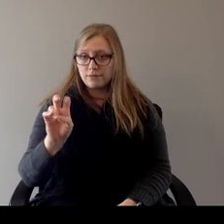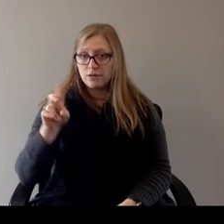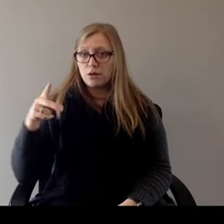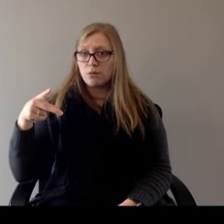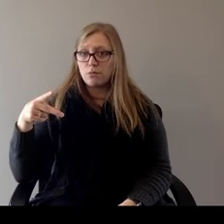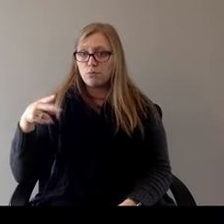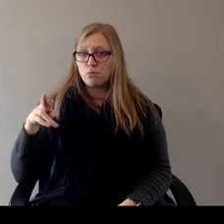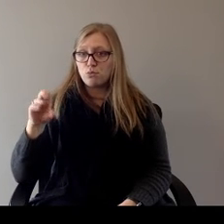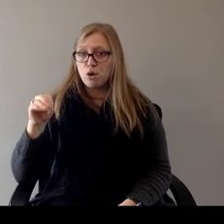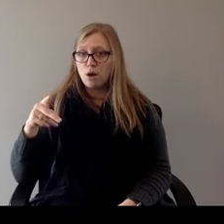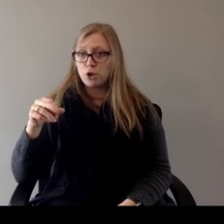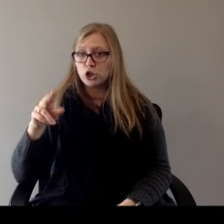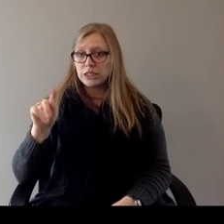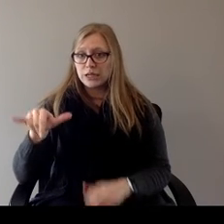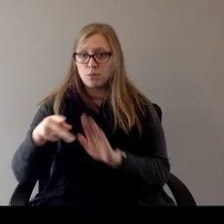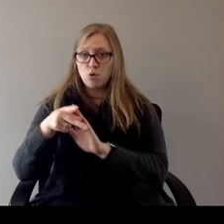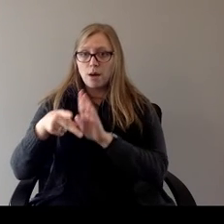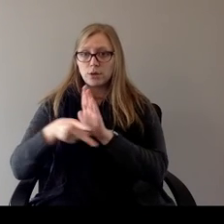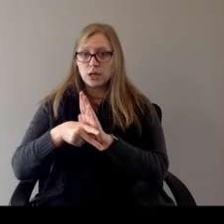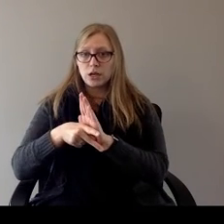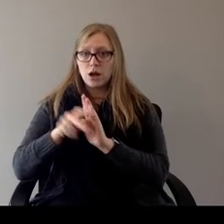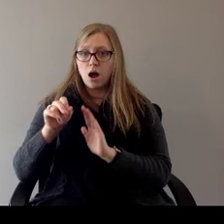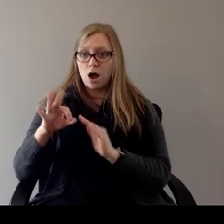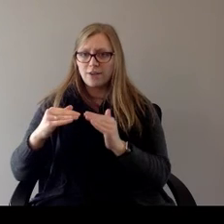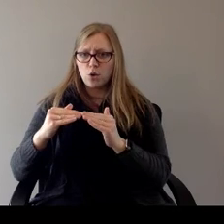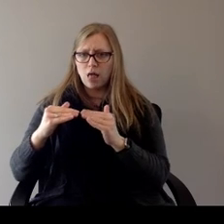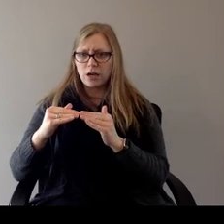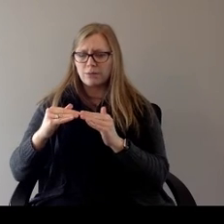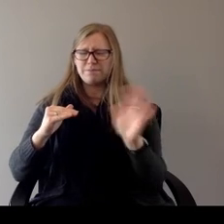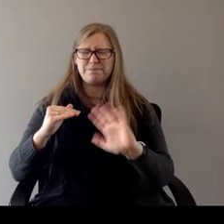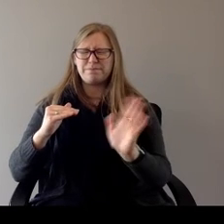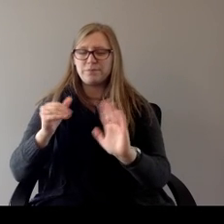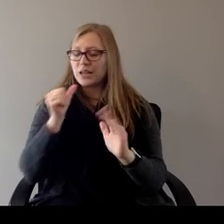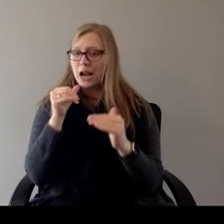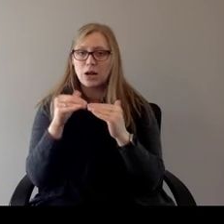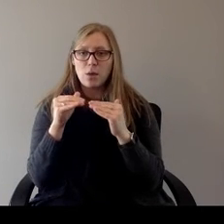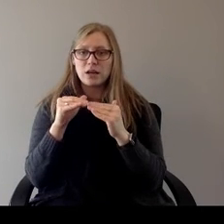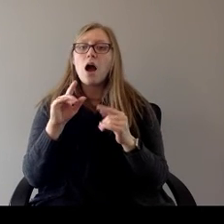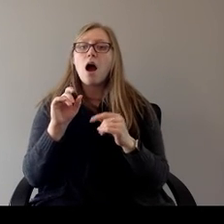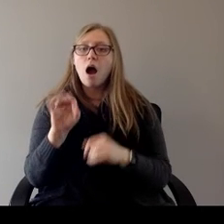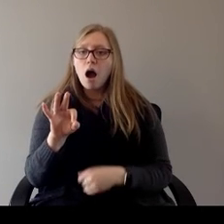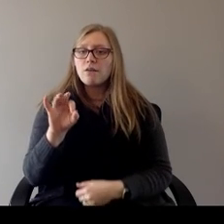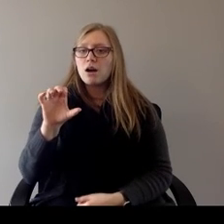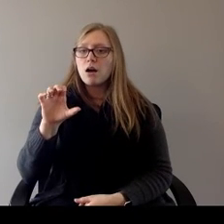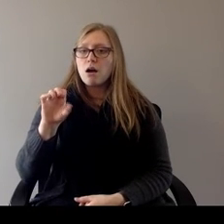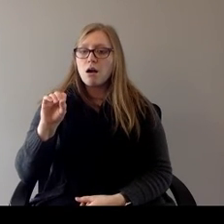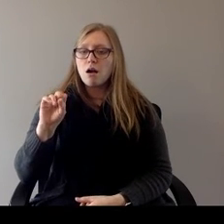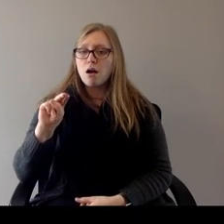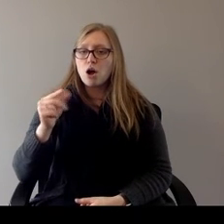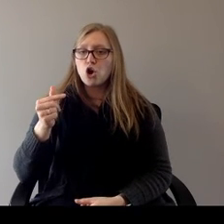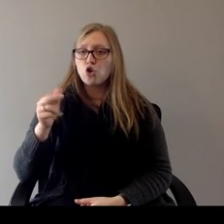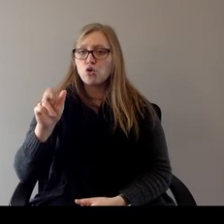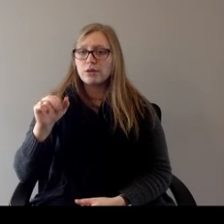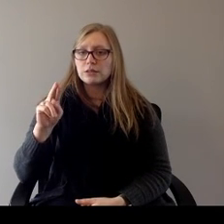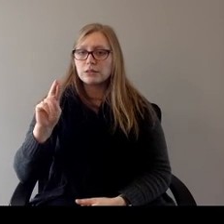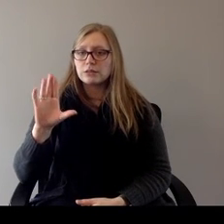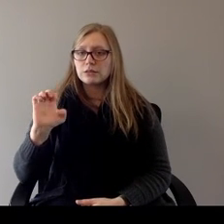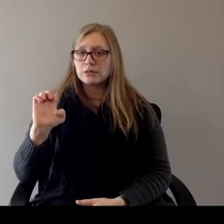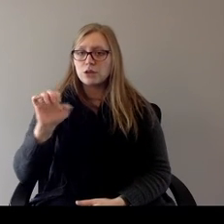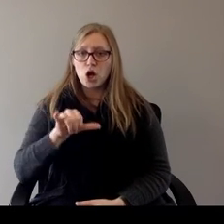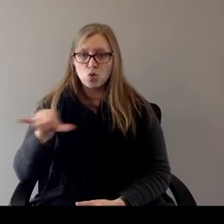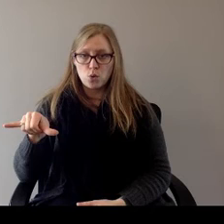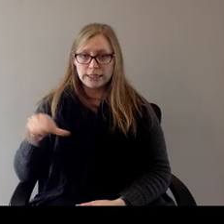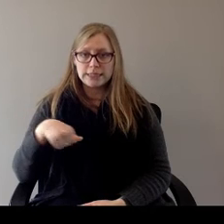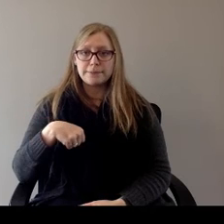property of not equality, of congruence. So the reflexive property of congruence.